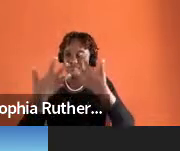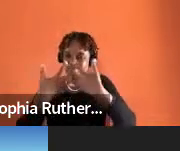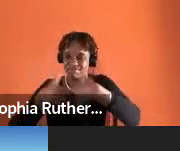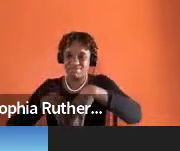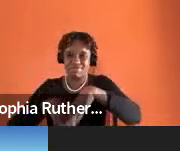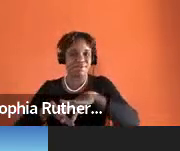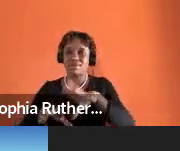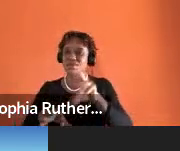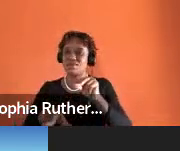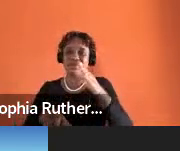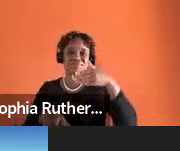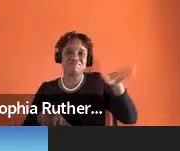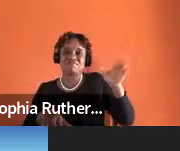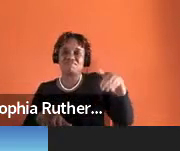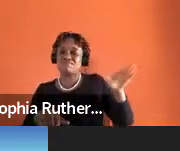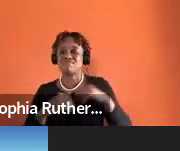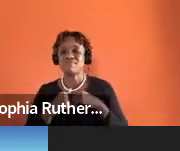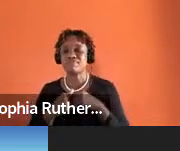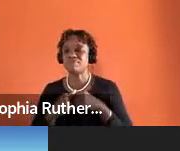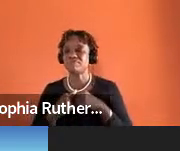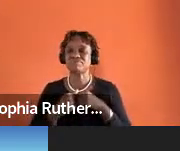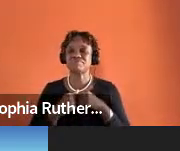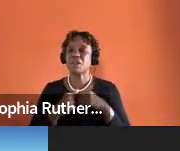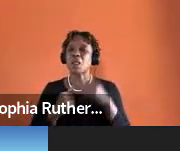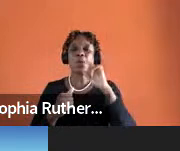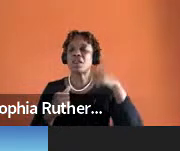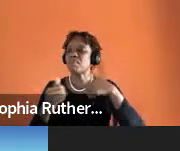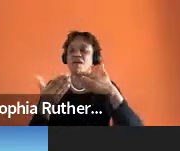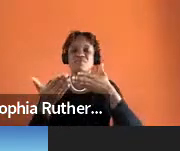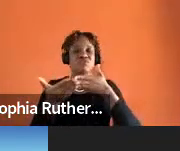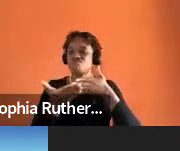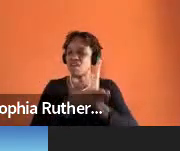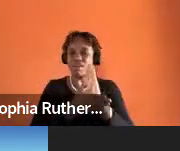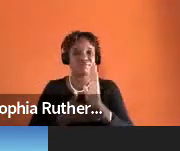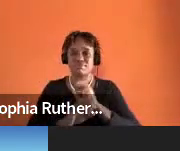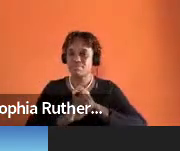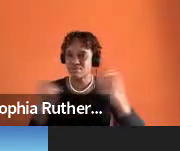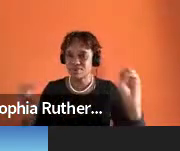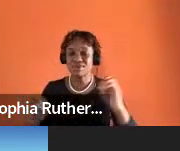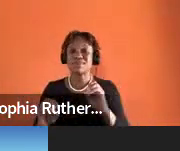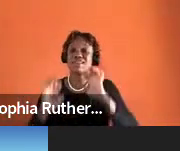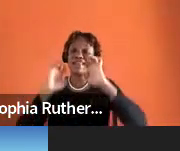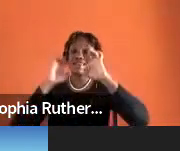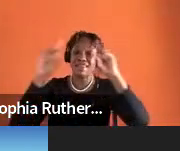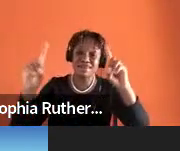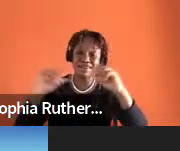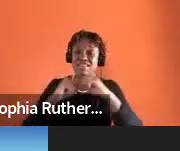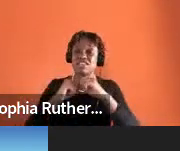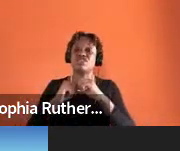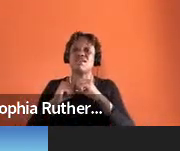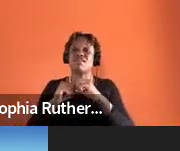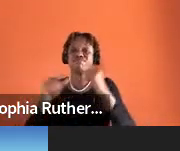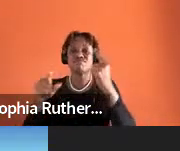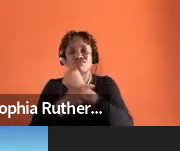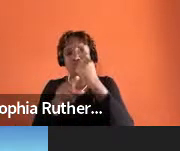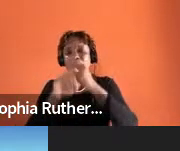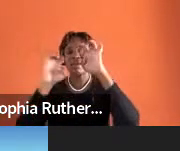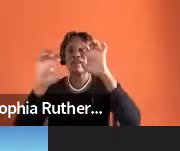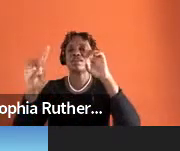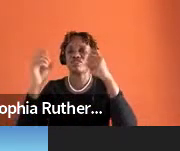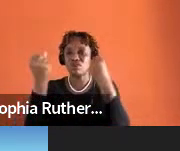their access and right to education and appropriate educational support. So in